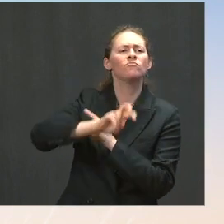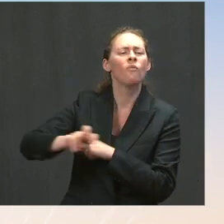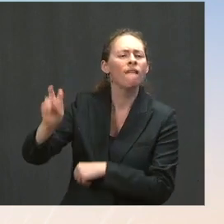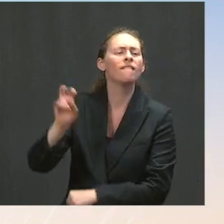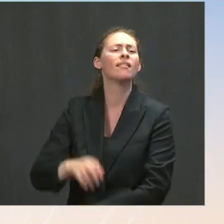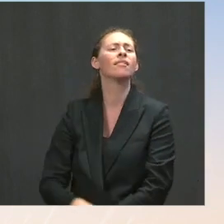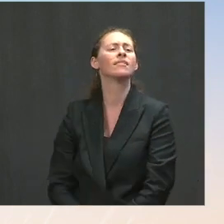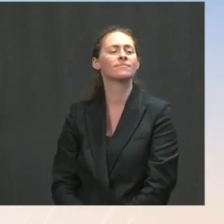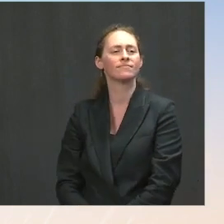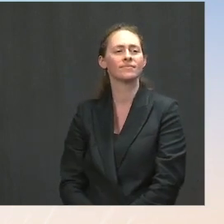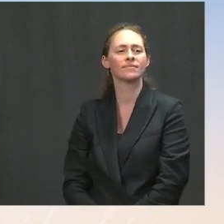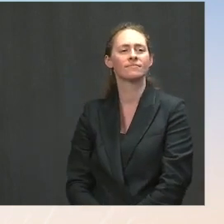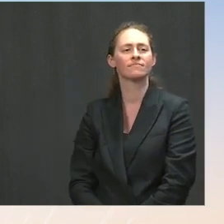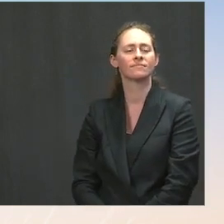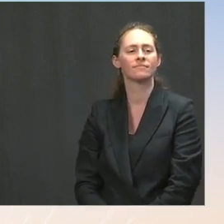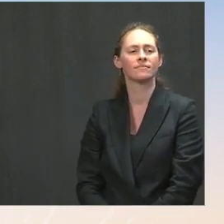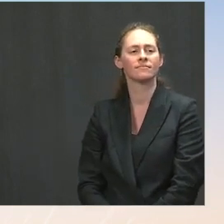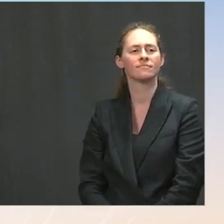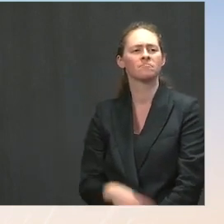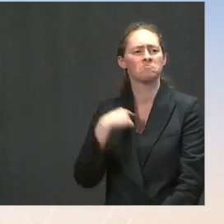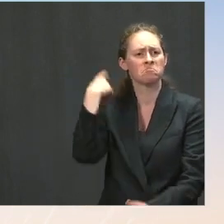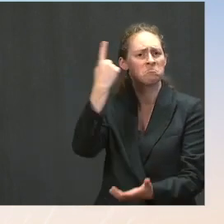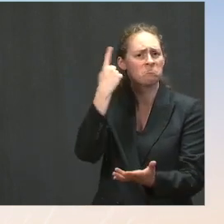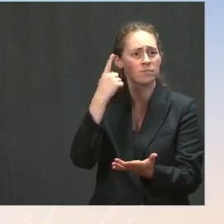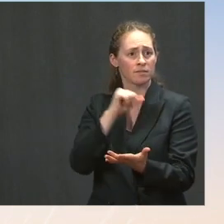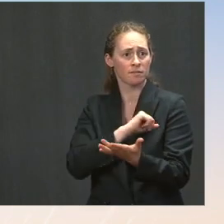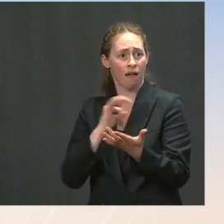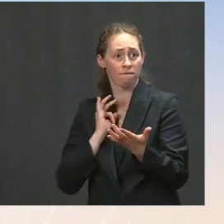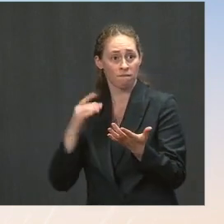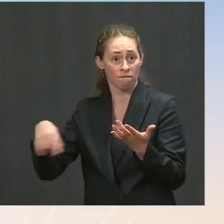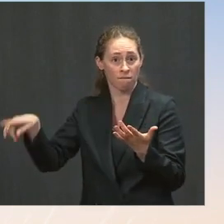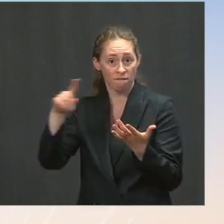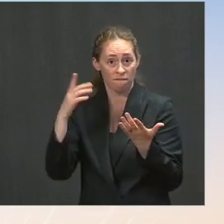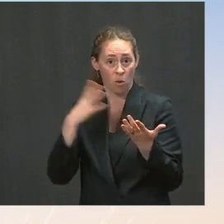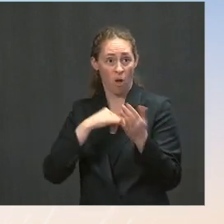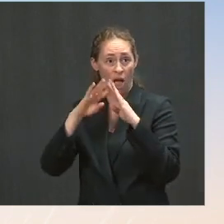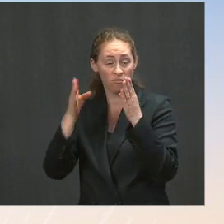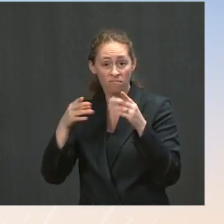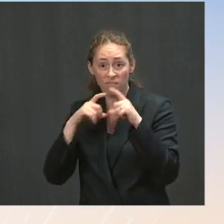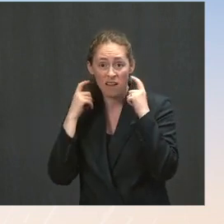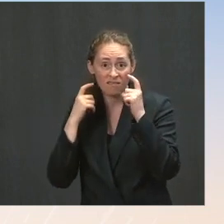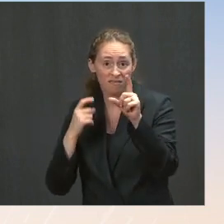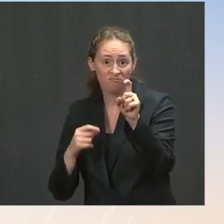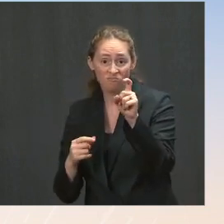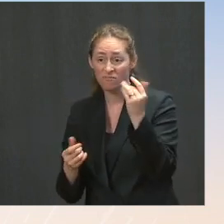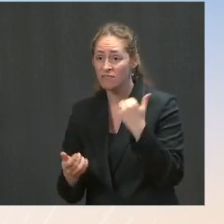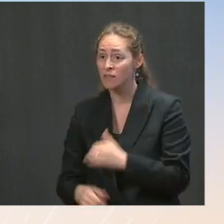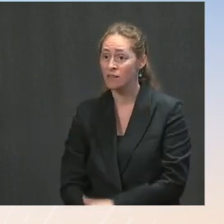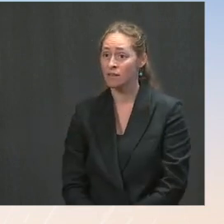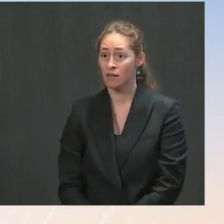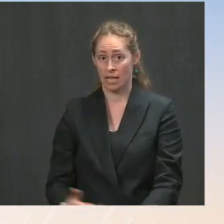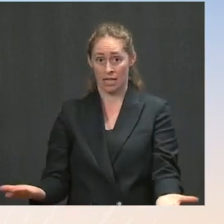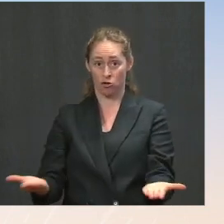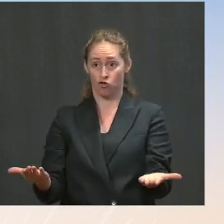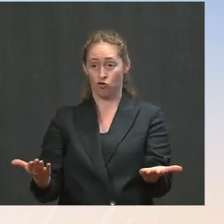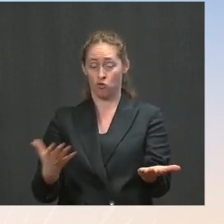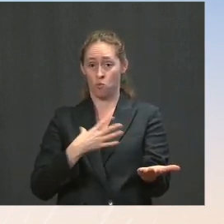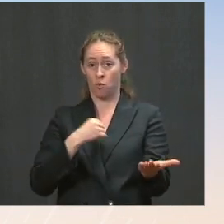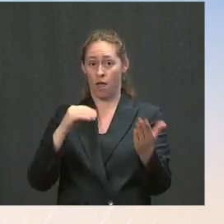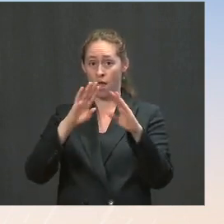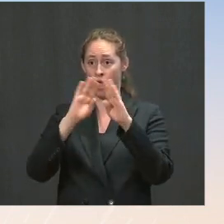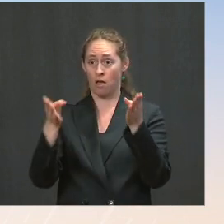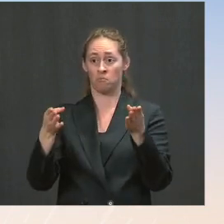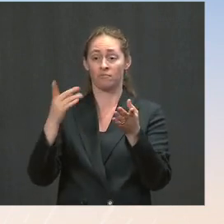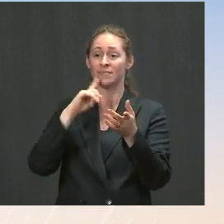he or staff will start wearing masks? We will be abiding by public health guidance, and if that is where we fall in the